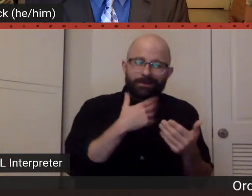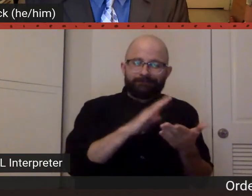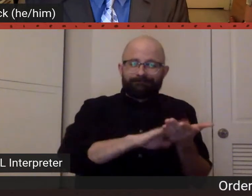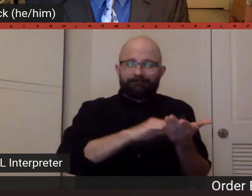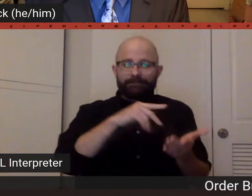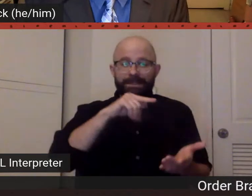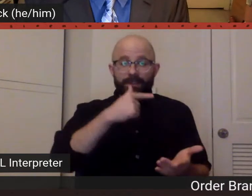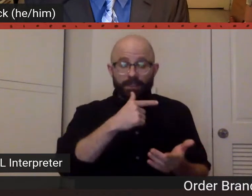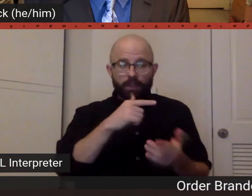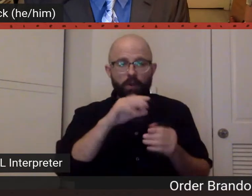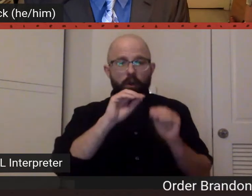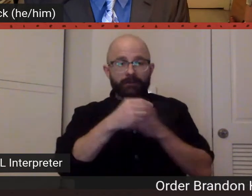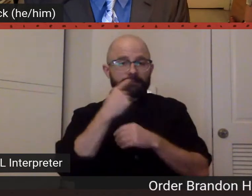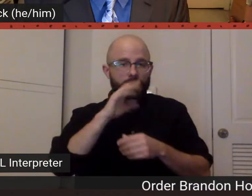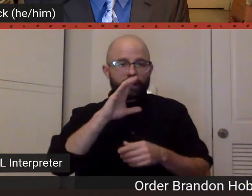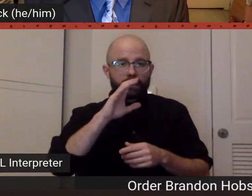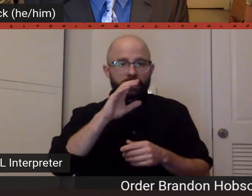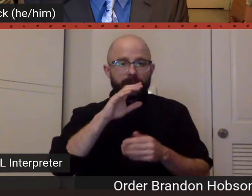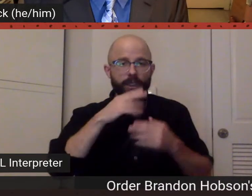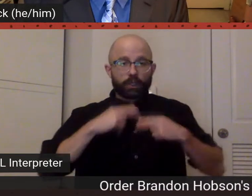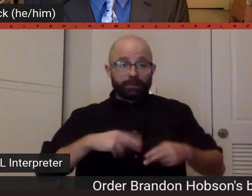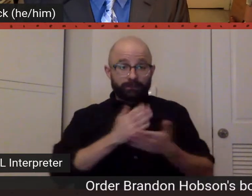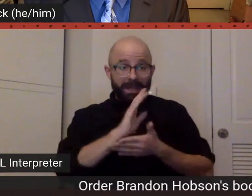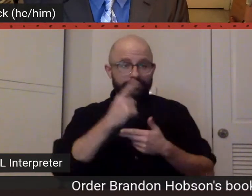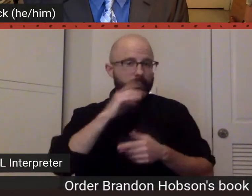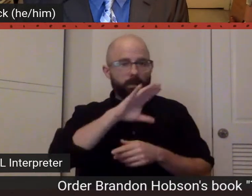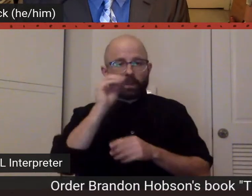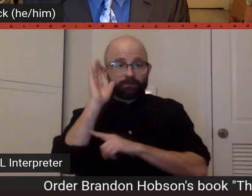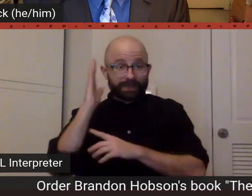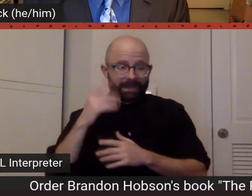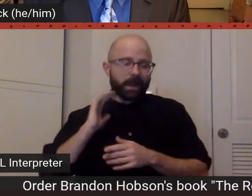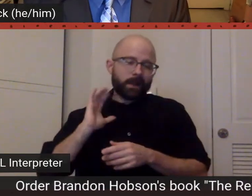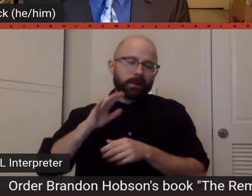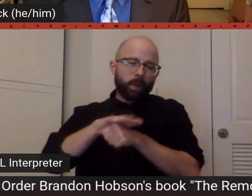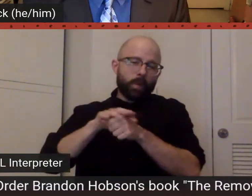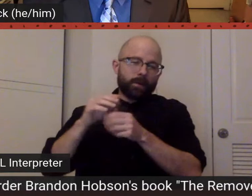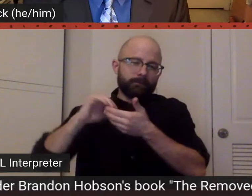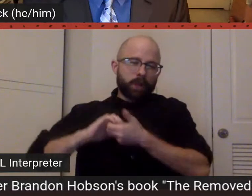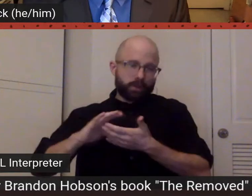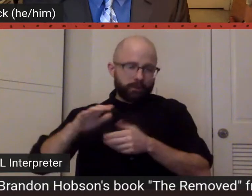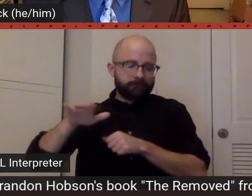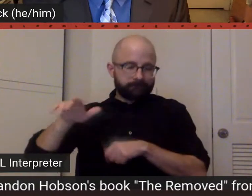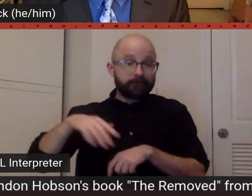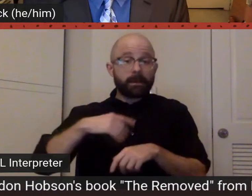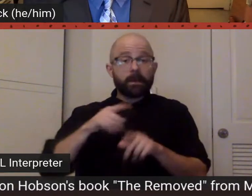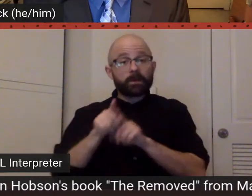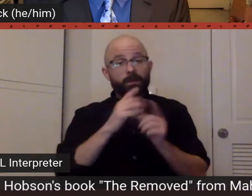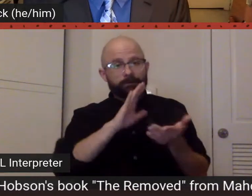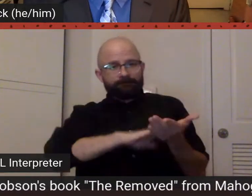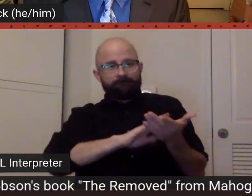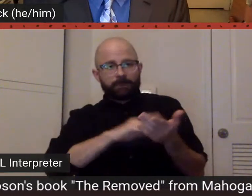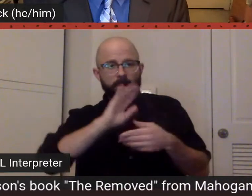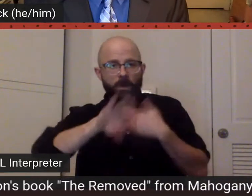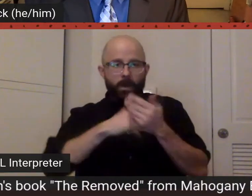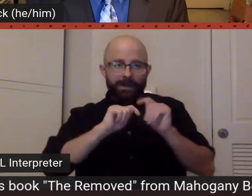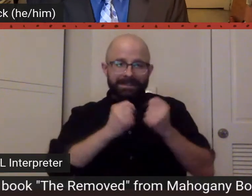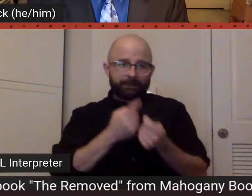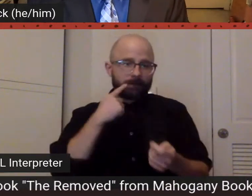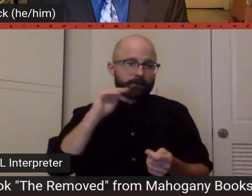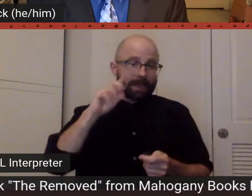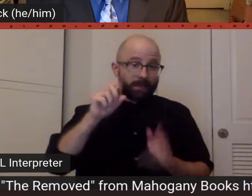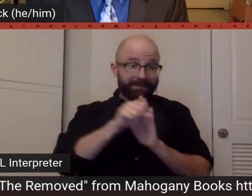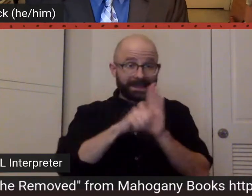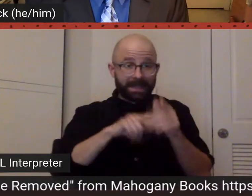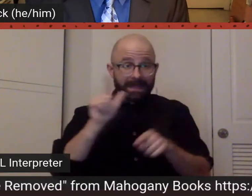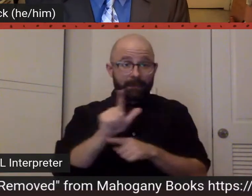Office of Human Rights for co-presenting tonight's event. They're a wonderful partner locally. Also want to shout out this entire team at Maryland State Library for